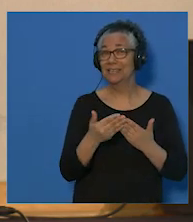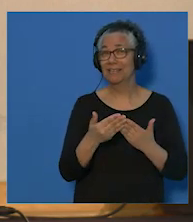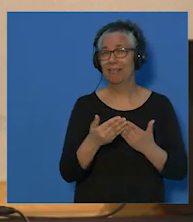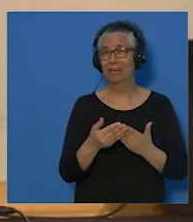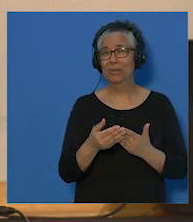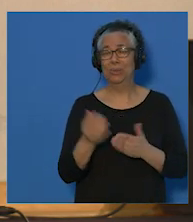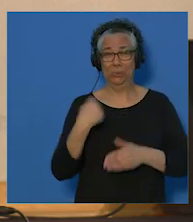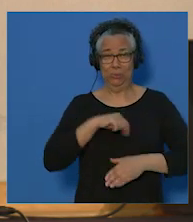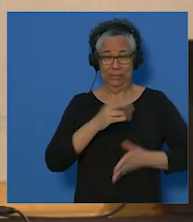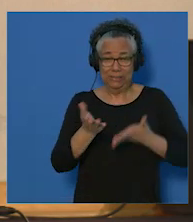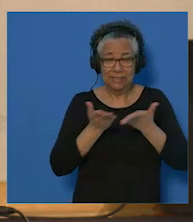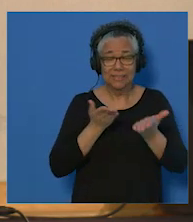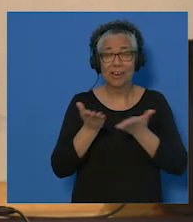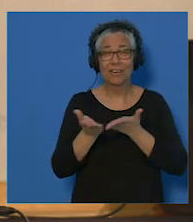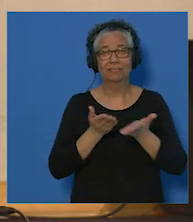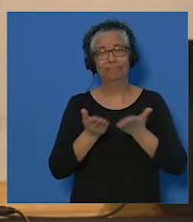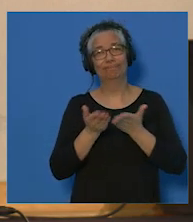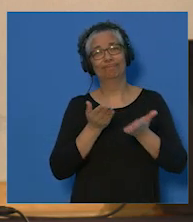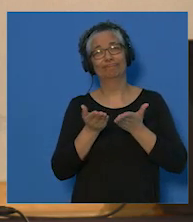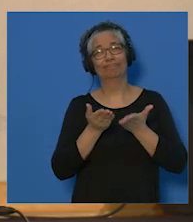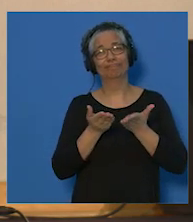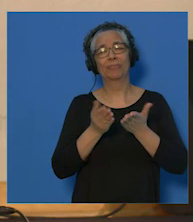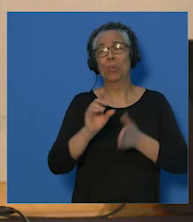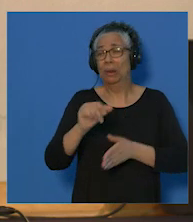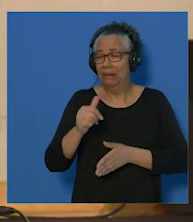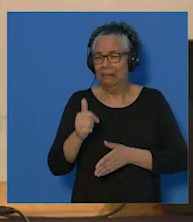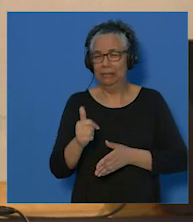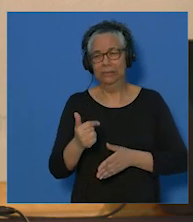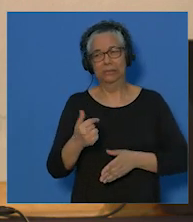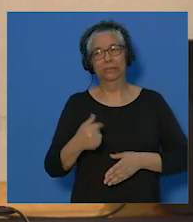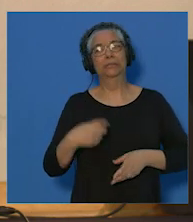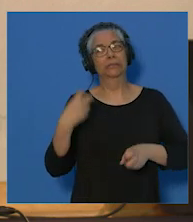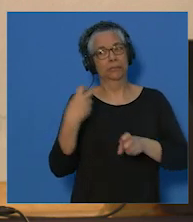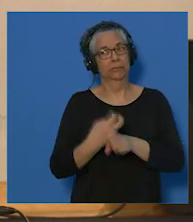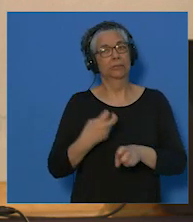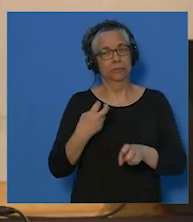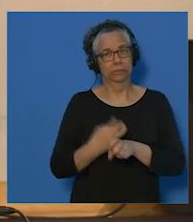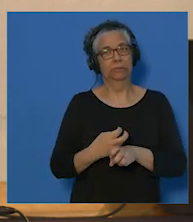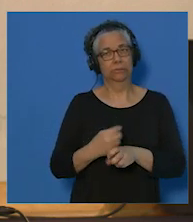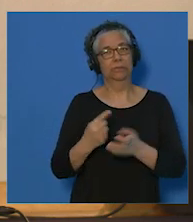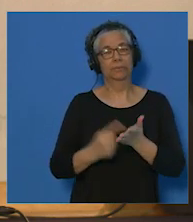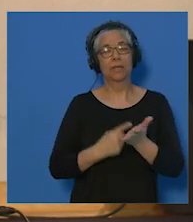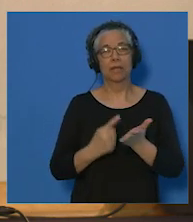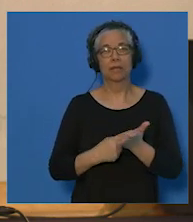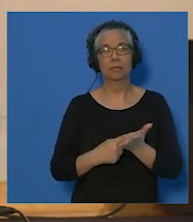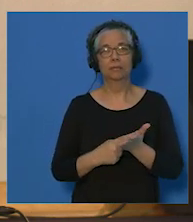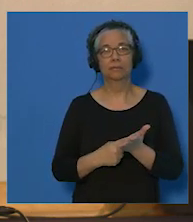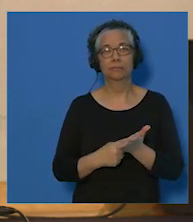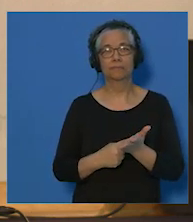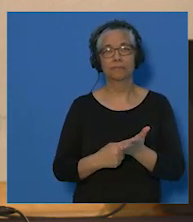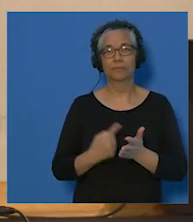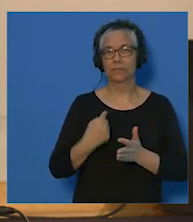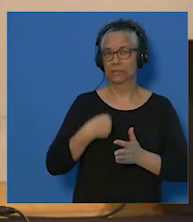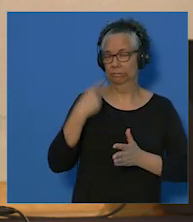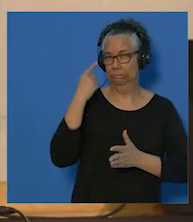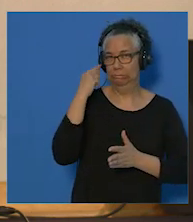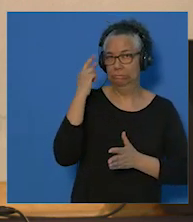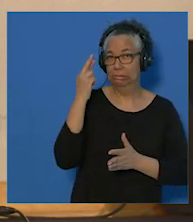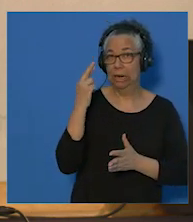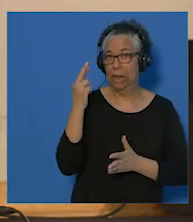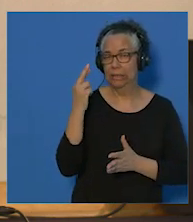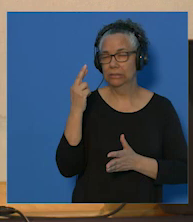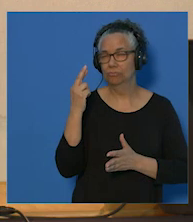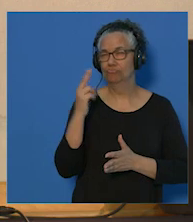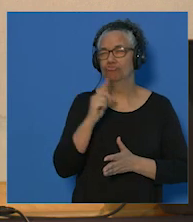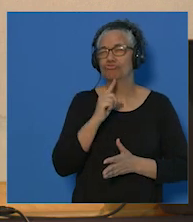we are serving one another. We can be pretty tough on one another at times. I recognize that there is